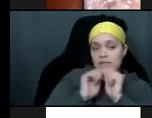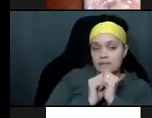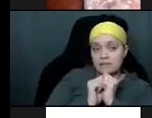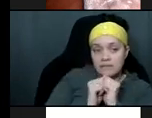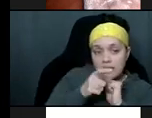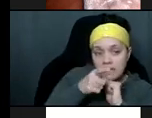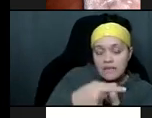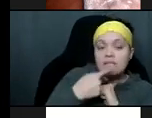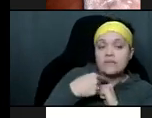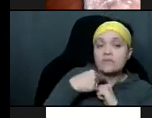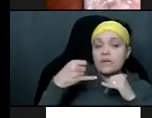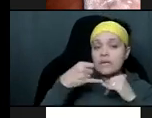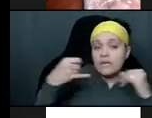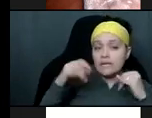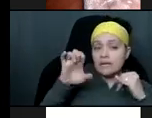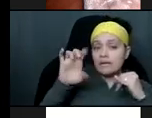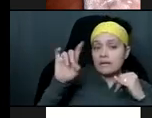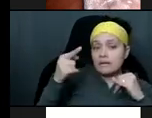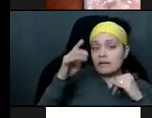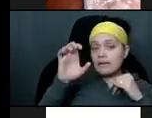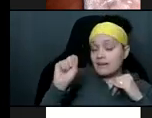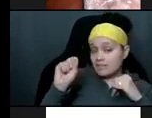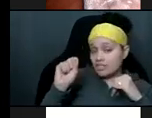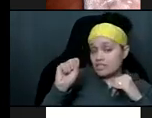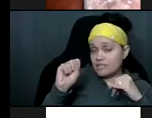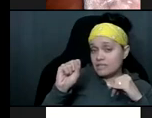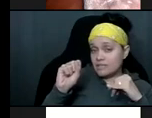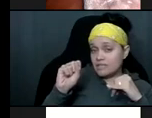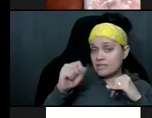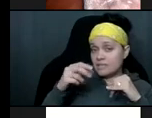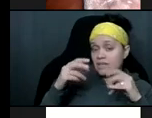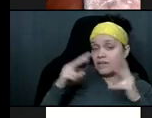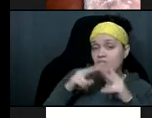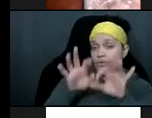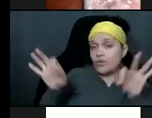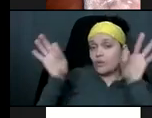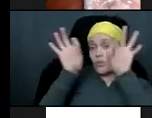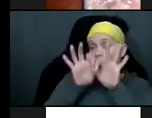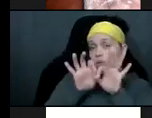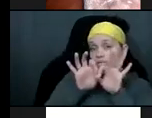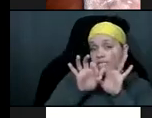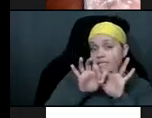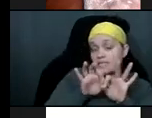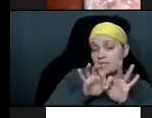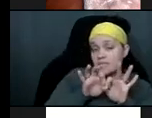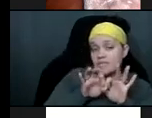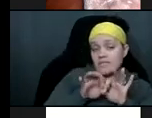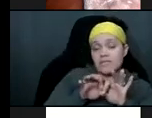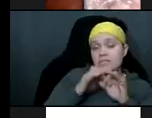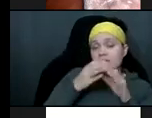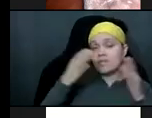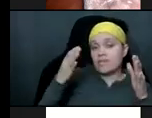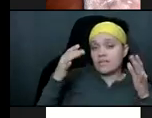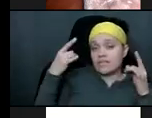These red lines, the edges, are very important. Things